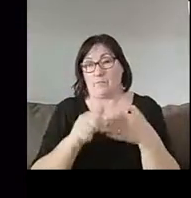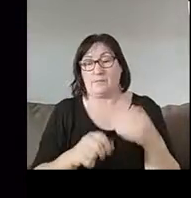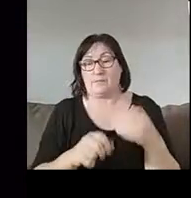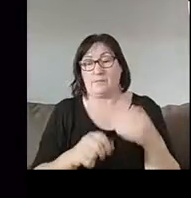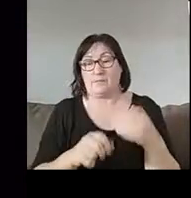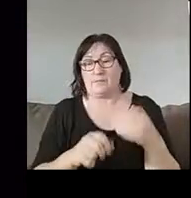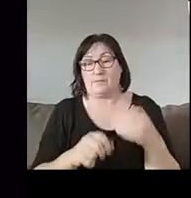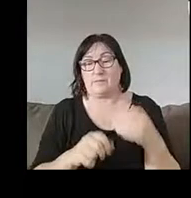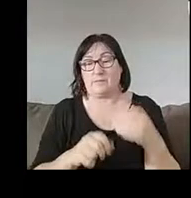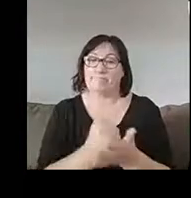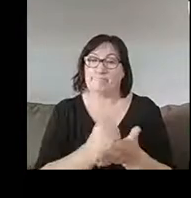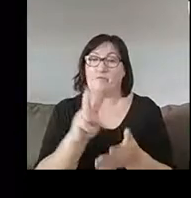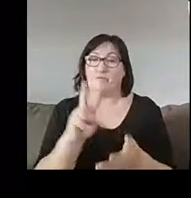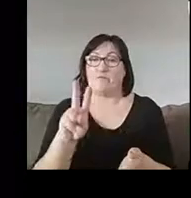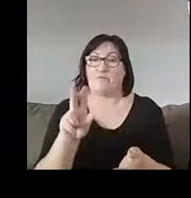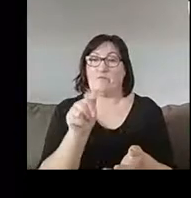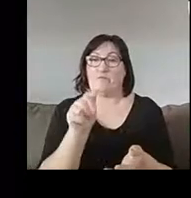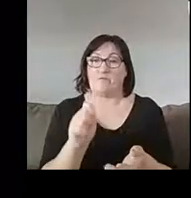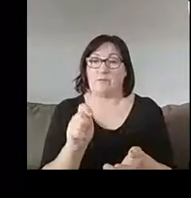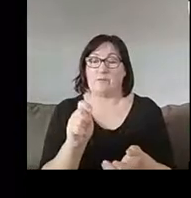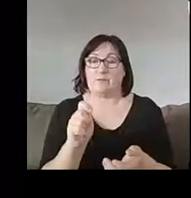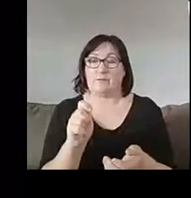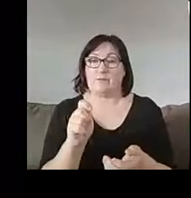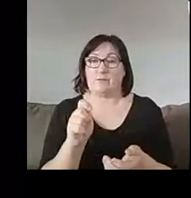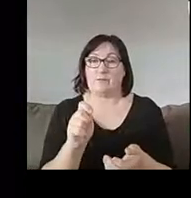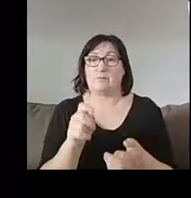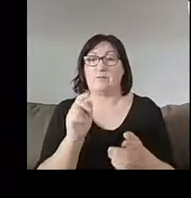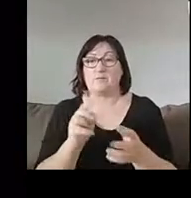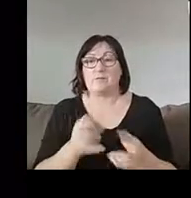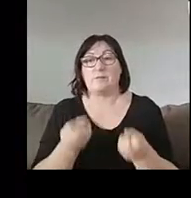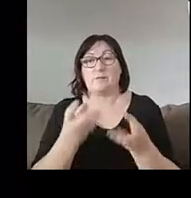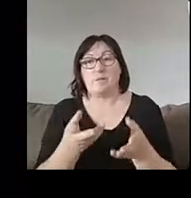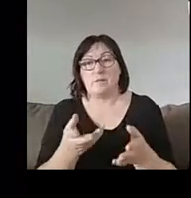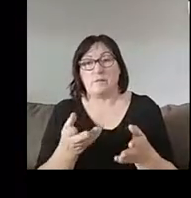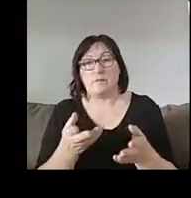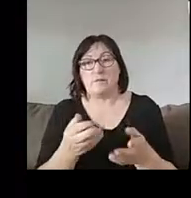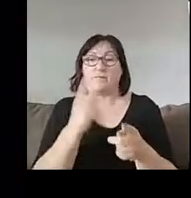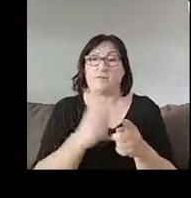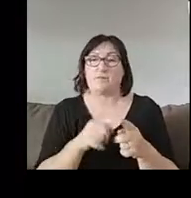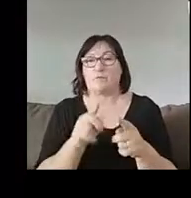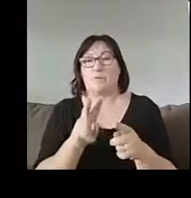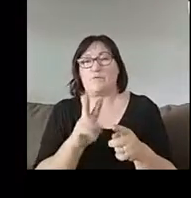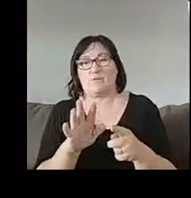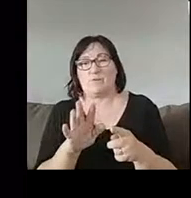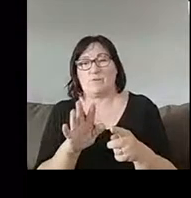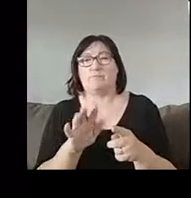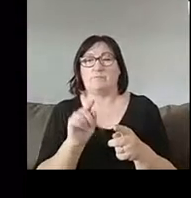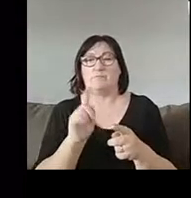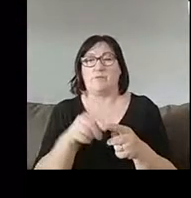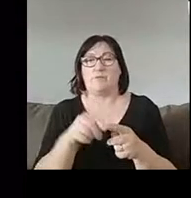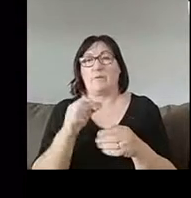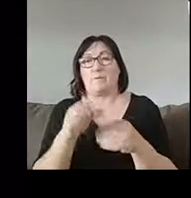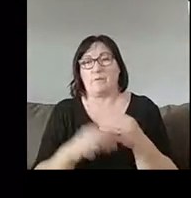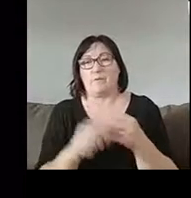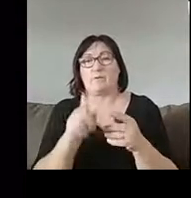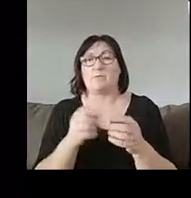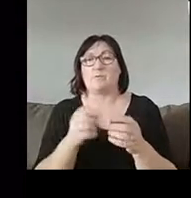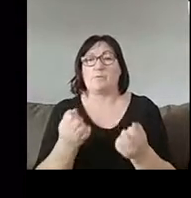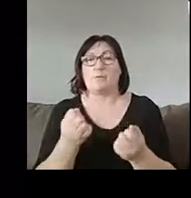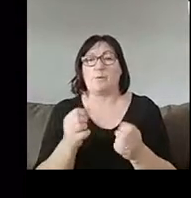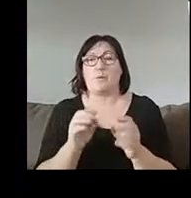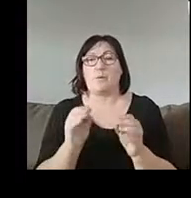to submit, usually on or before the 25th of the following month, you need to submit your VAT, your